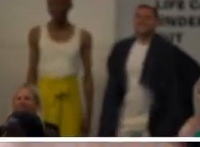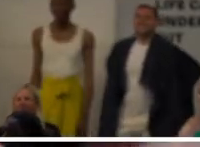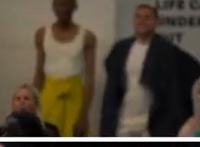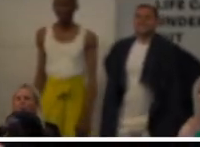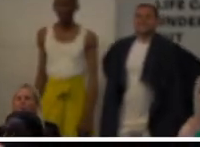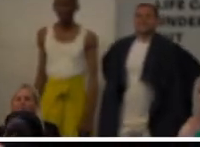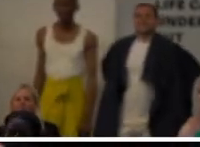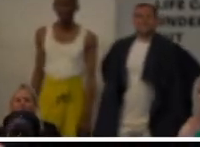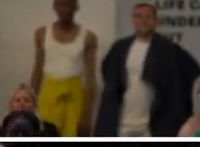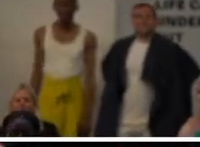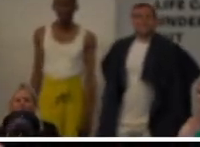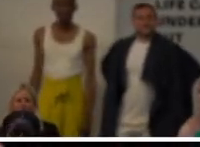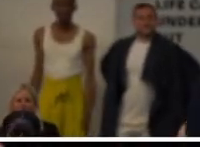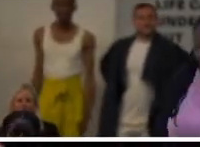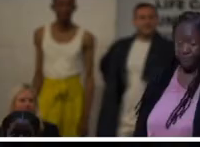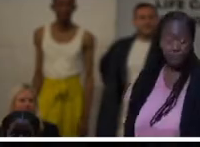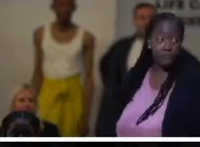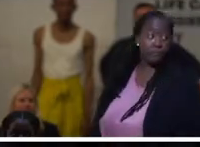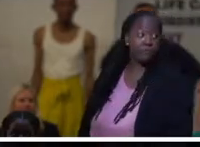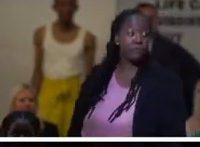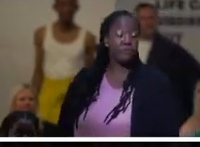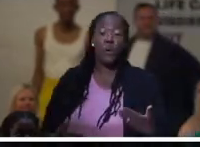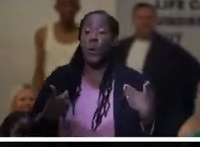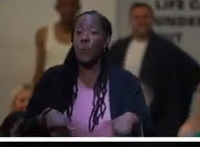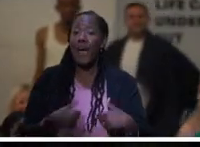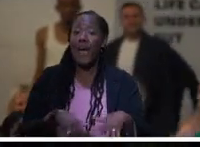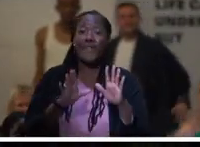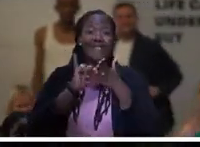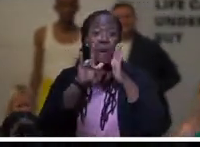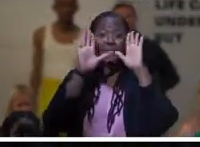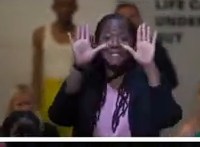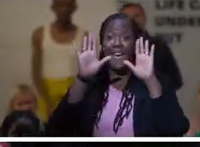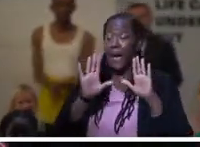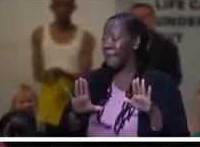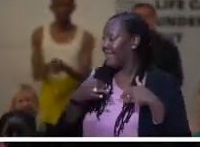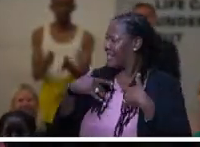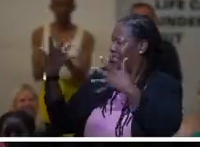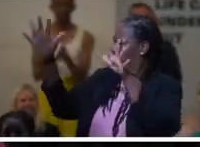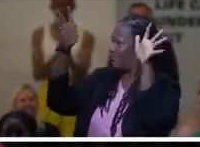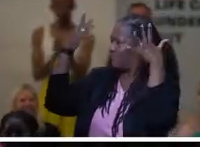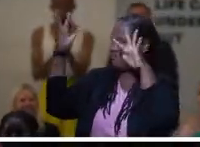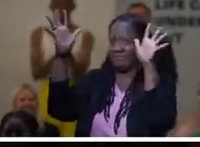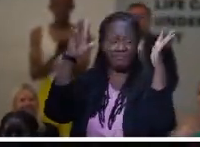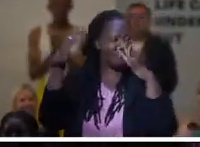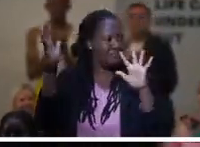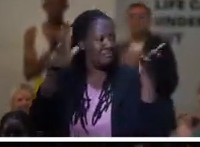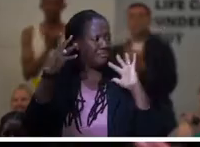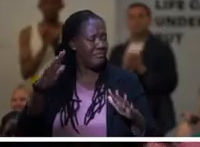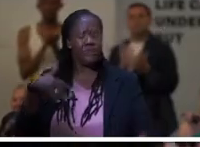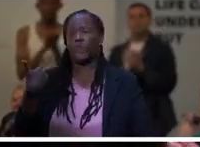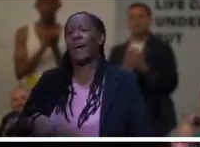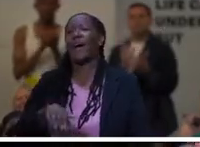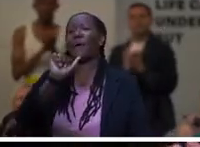Tell you what, I'm going to wear to the Emmys this year. No Sade. That was fabulous. Give him a round of applause, y'all. Yes, one time for Andrew Noel.